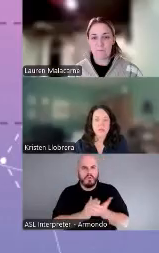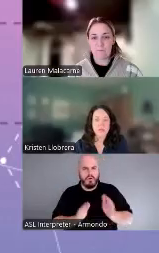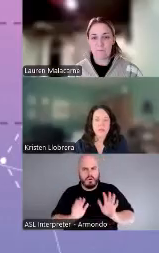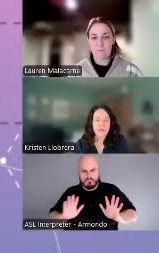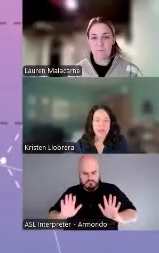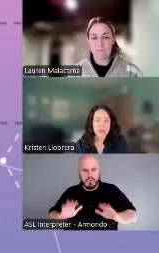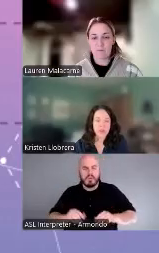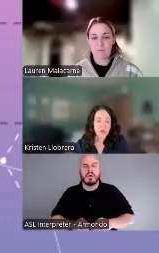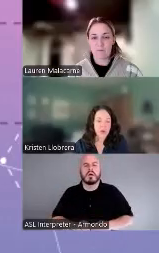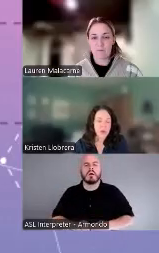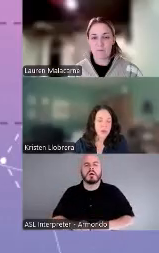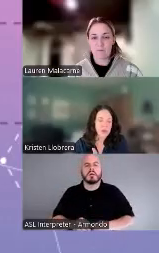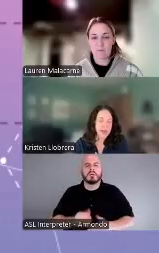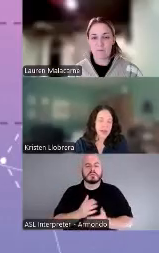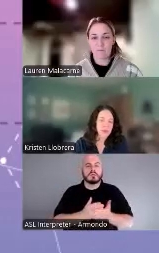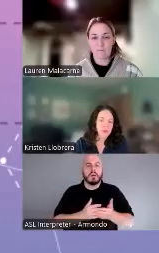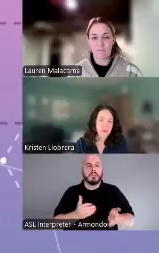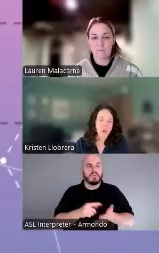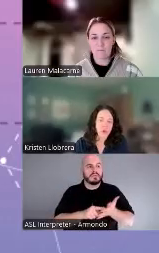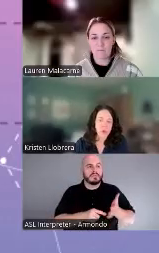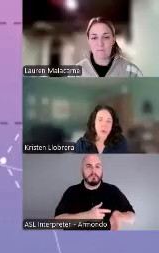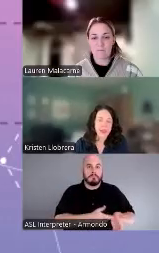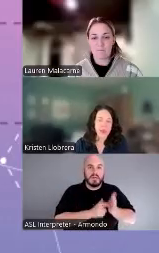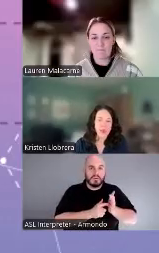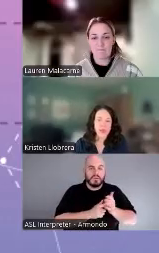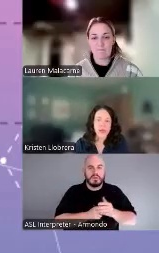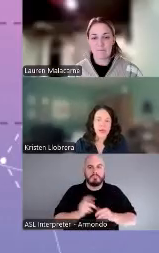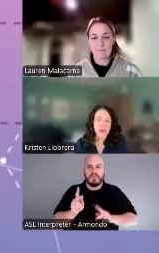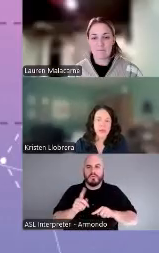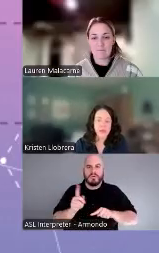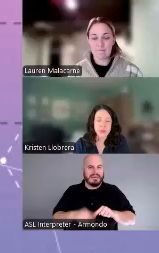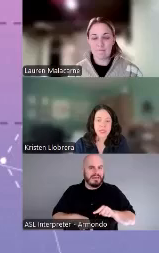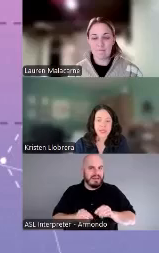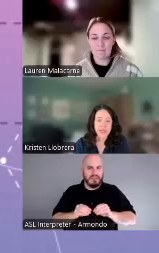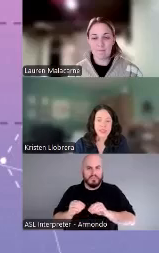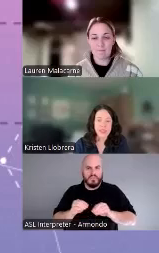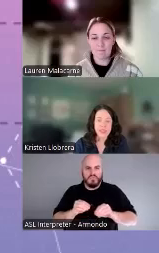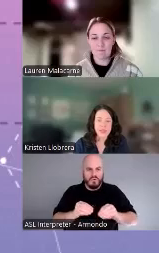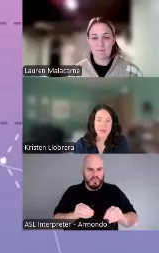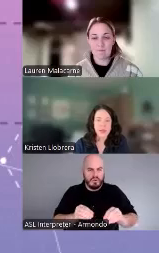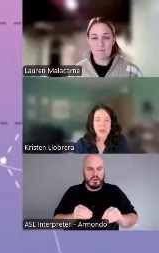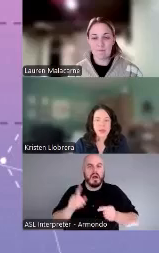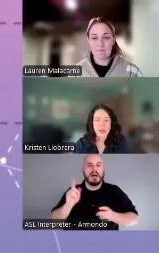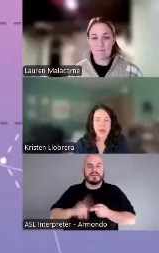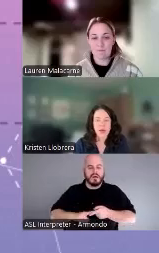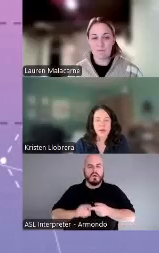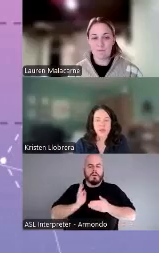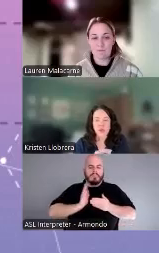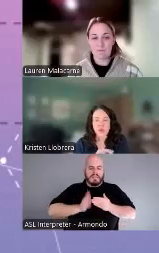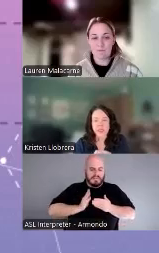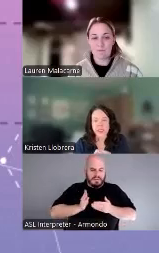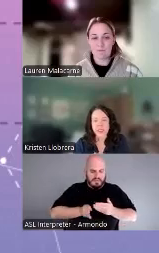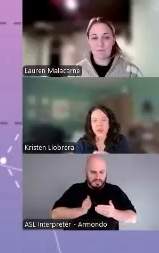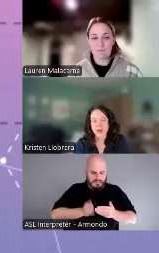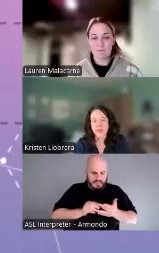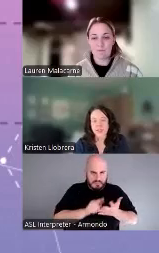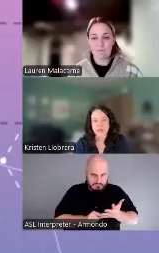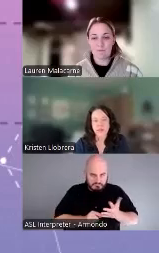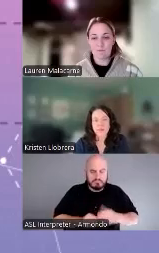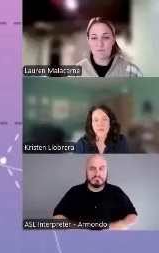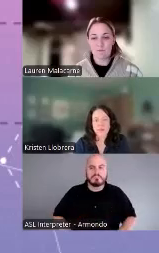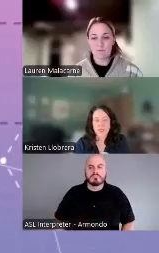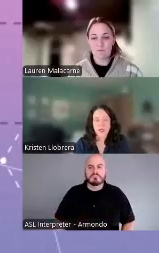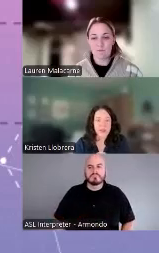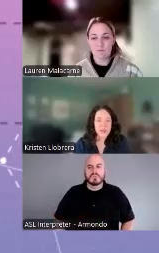are mandatory where people can't move forward without completing a section. So there'll be things that you have